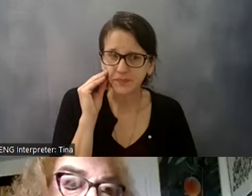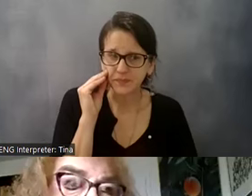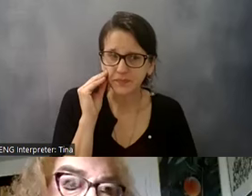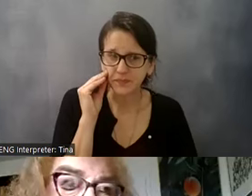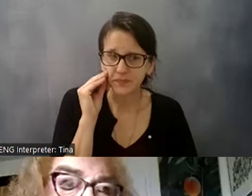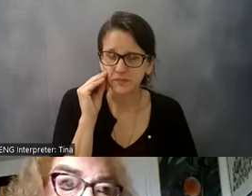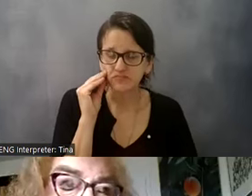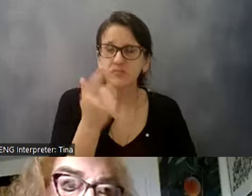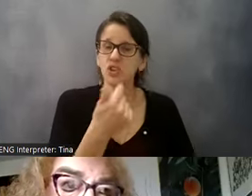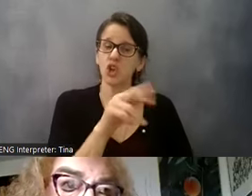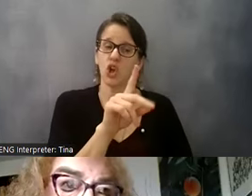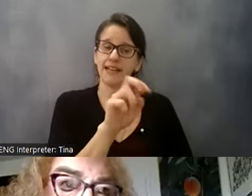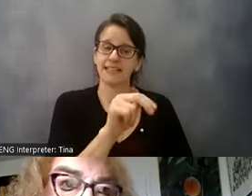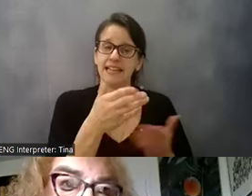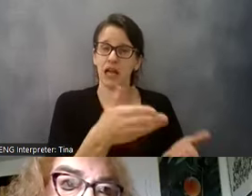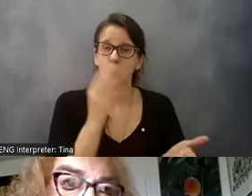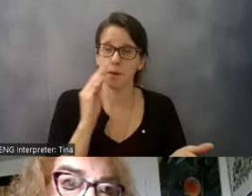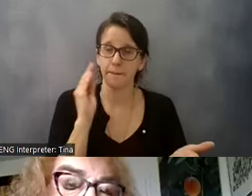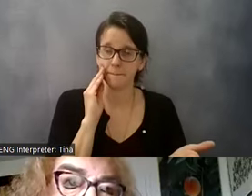By gardening at home,